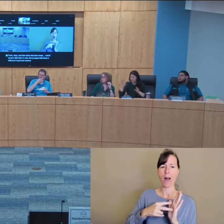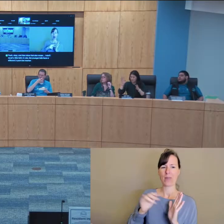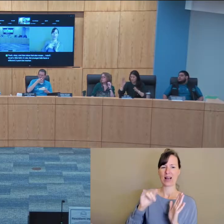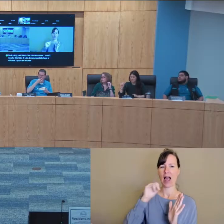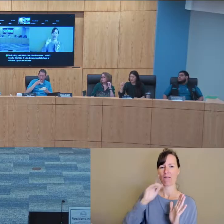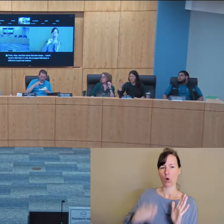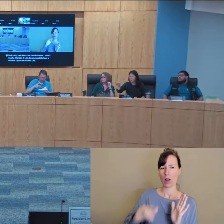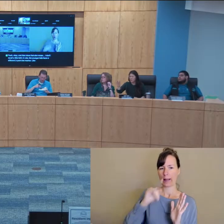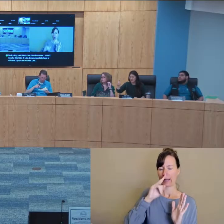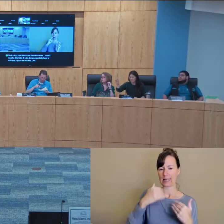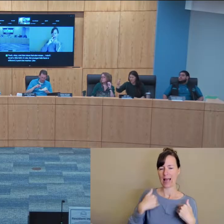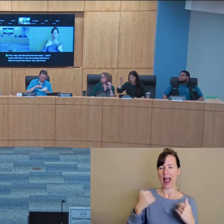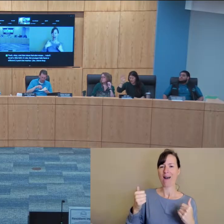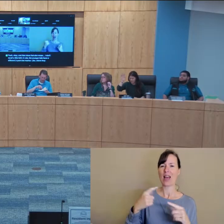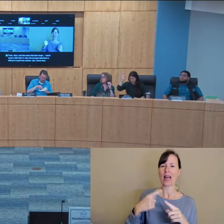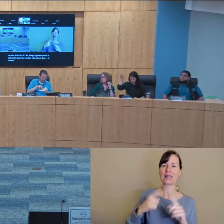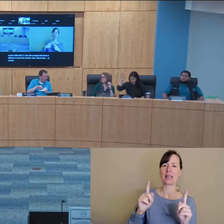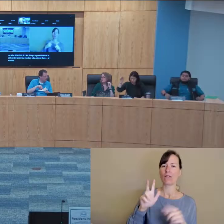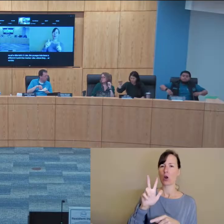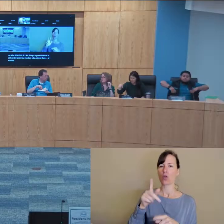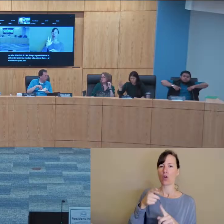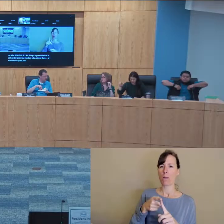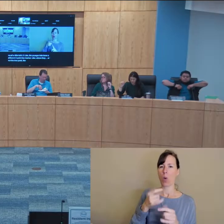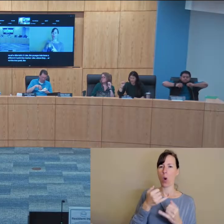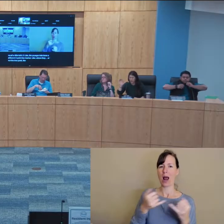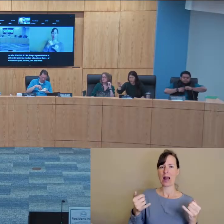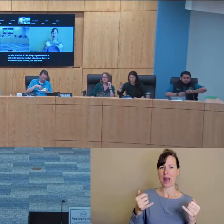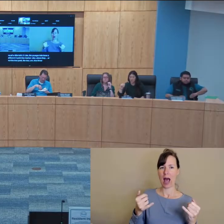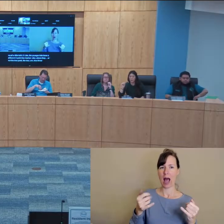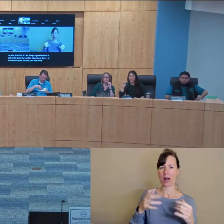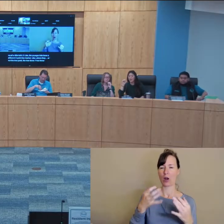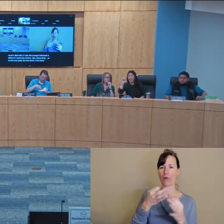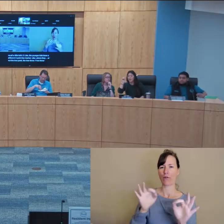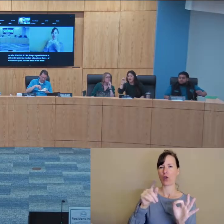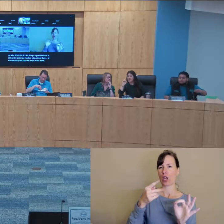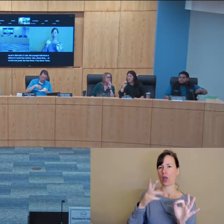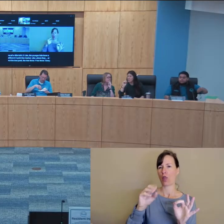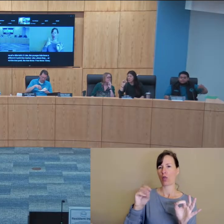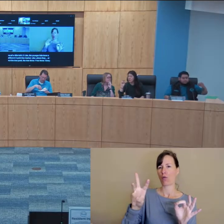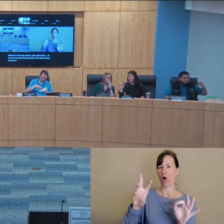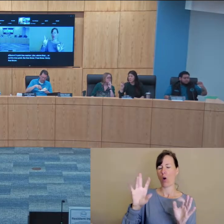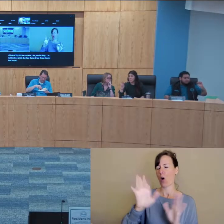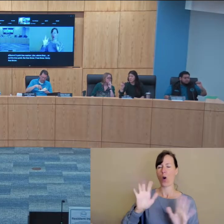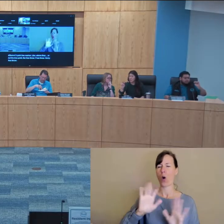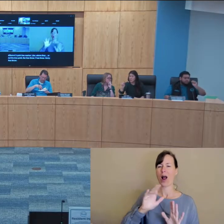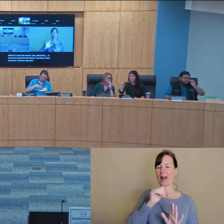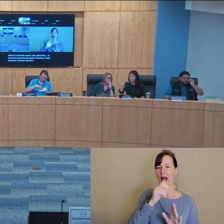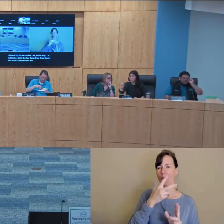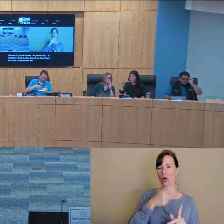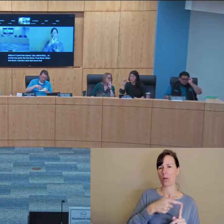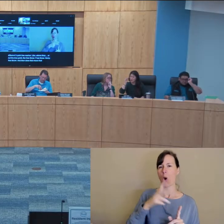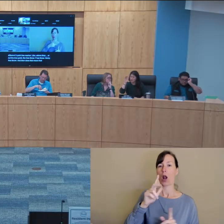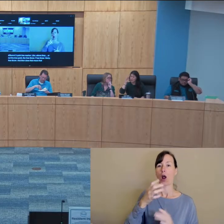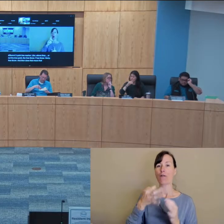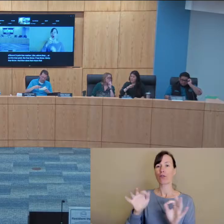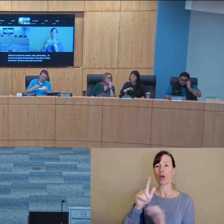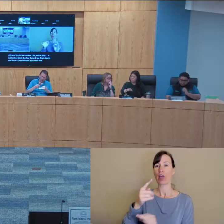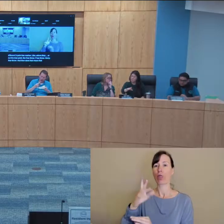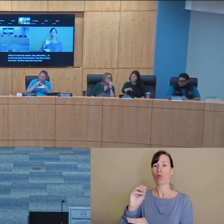Like where they, or not the 3-point, the free throw. Free throw. Sorry, free throw. And then does Yes. that mean that